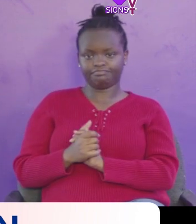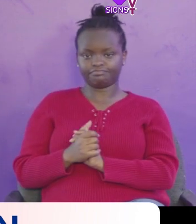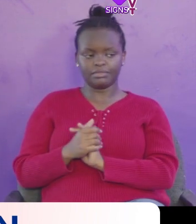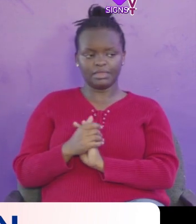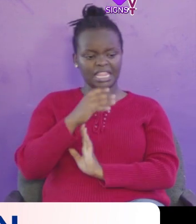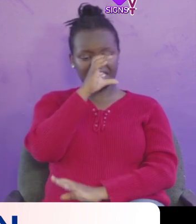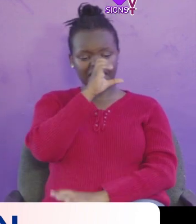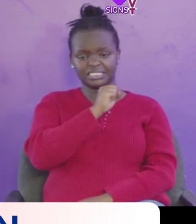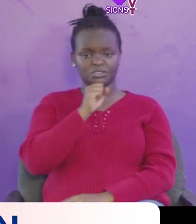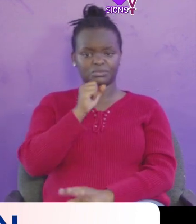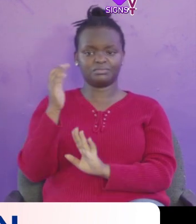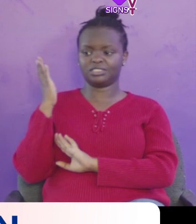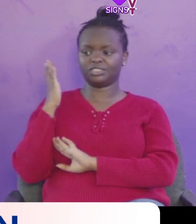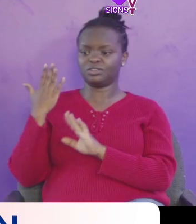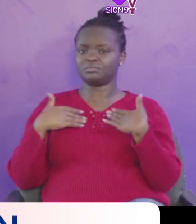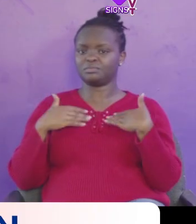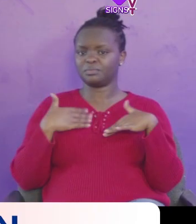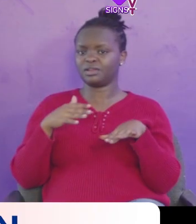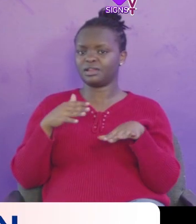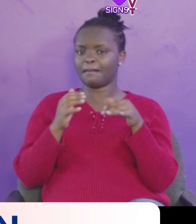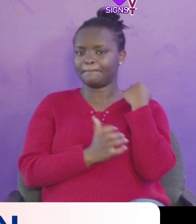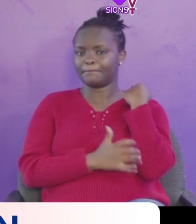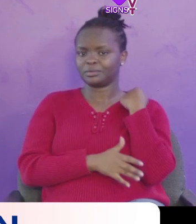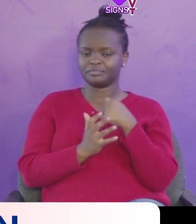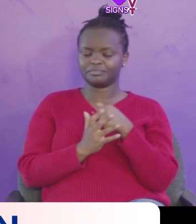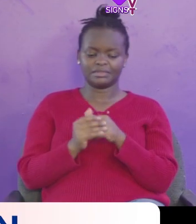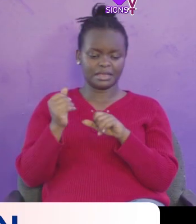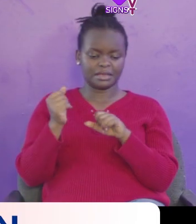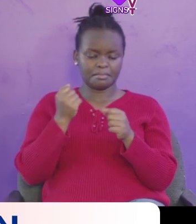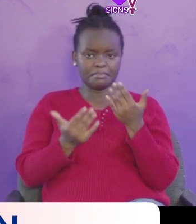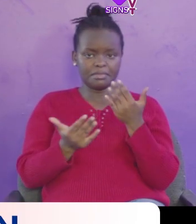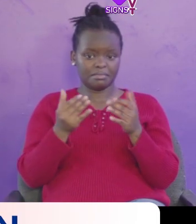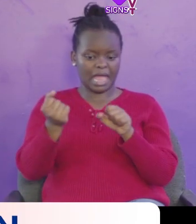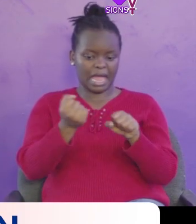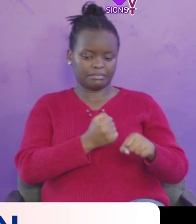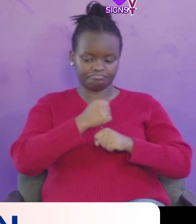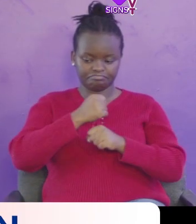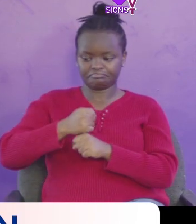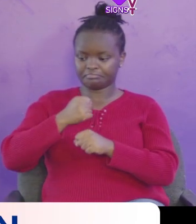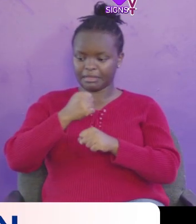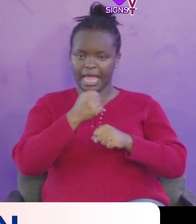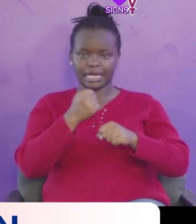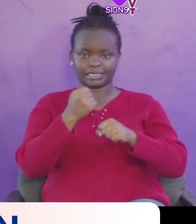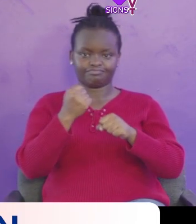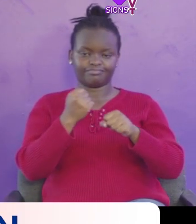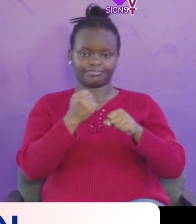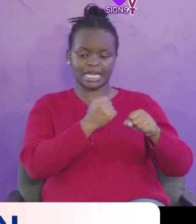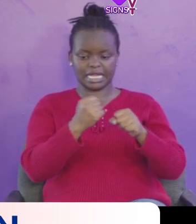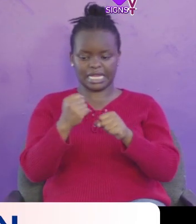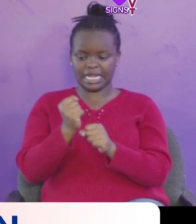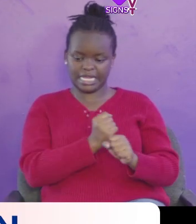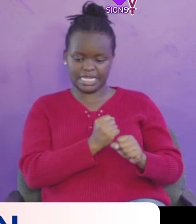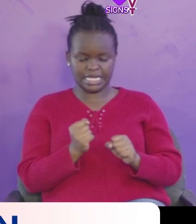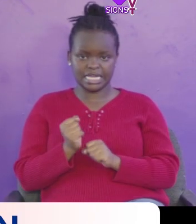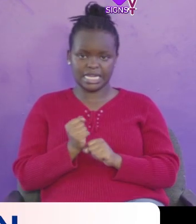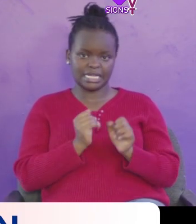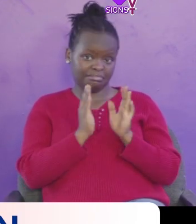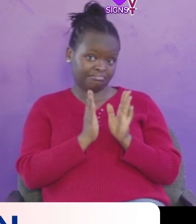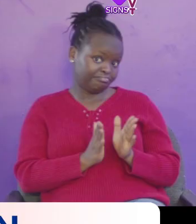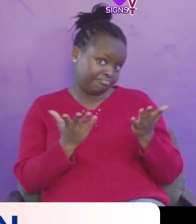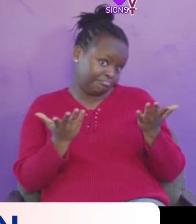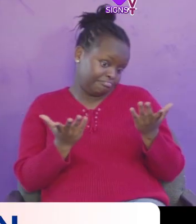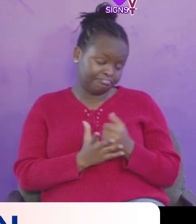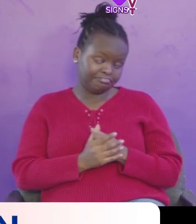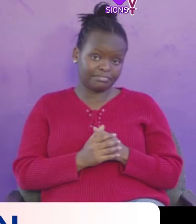that security people are poor. A poor person to be a cleaner at your home. A poor person to be your advisor, because rich people, they